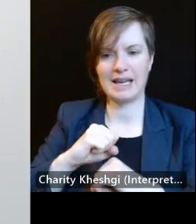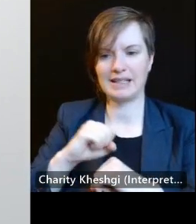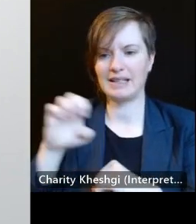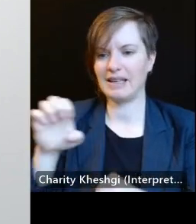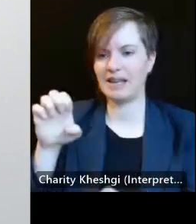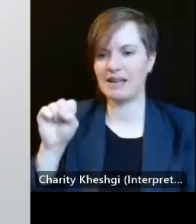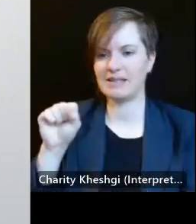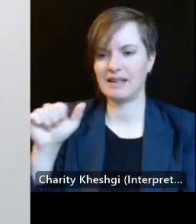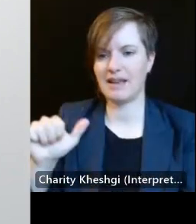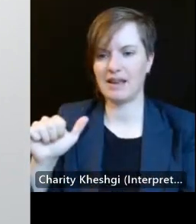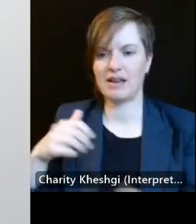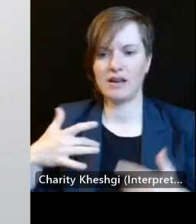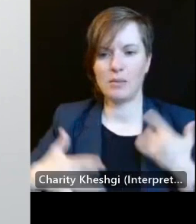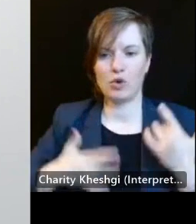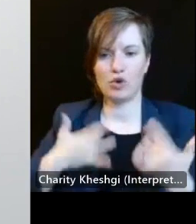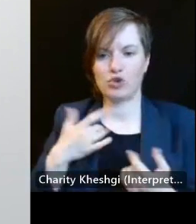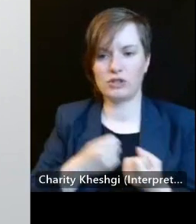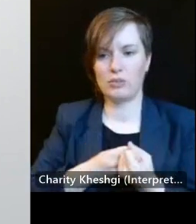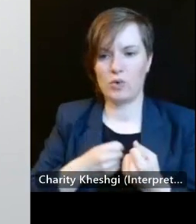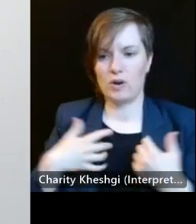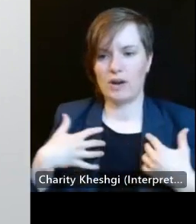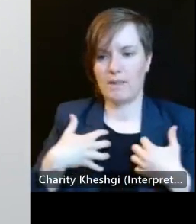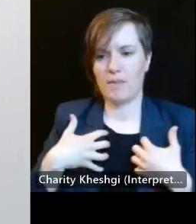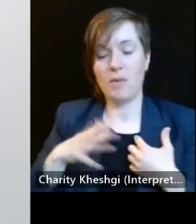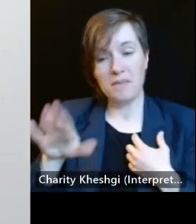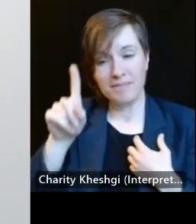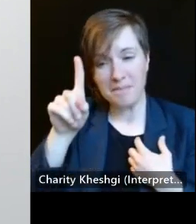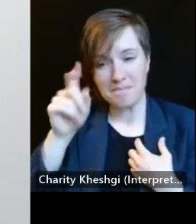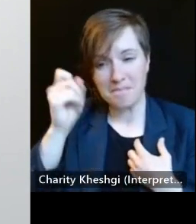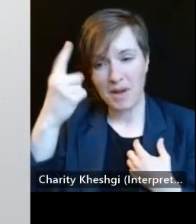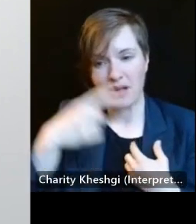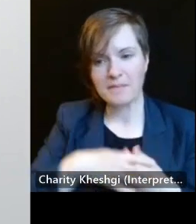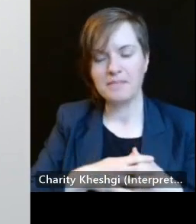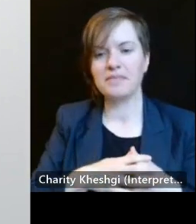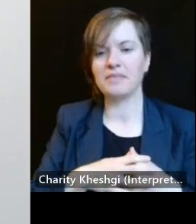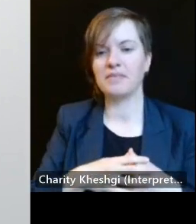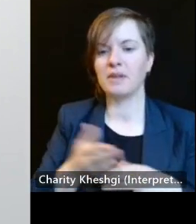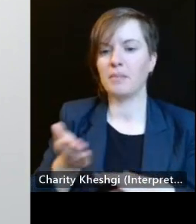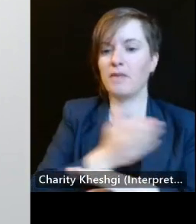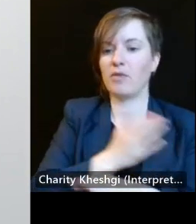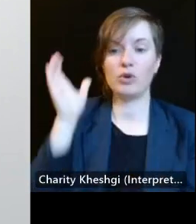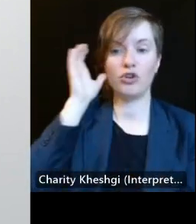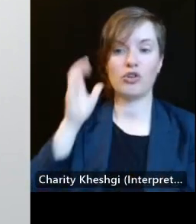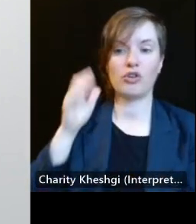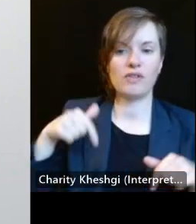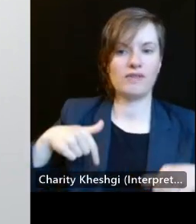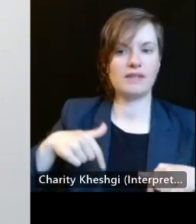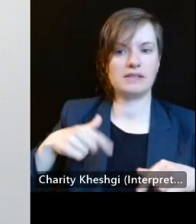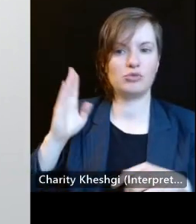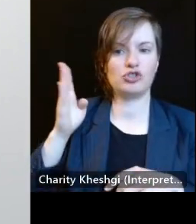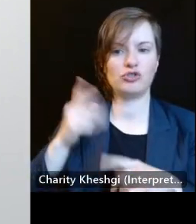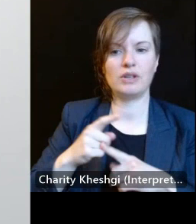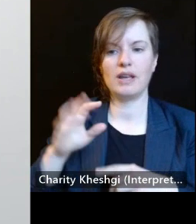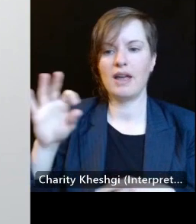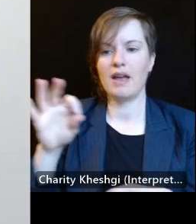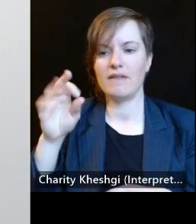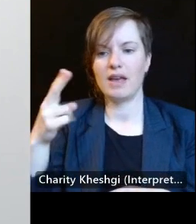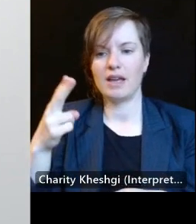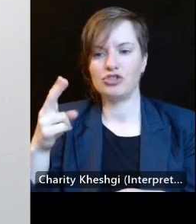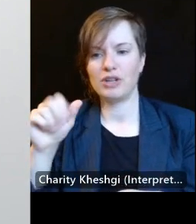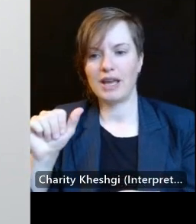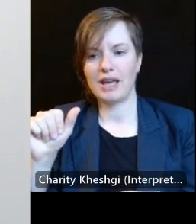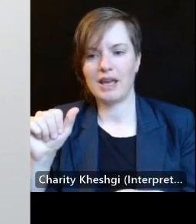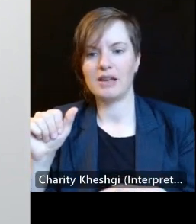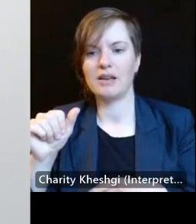But as we heard before in this presentation, the FHA does provide some protection for ESAs.